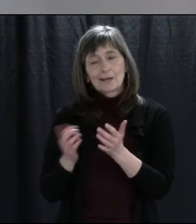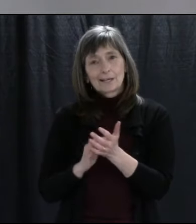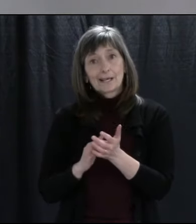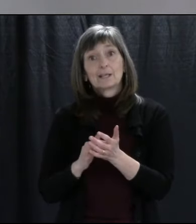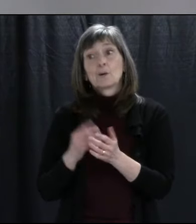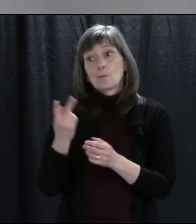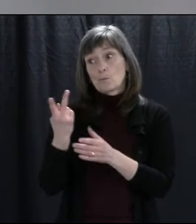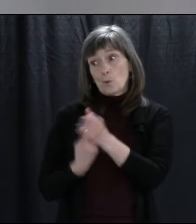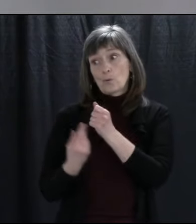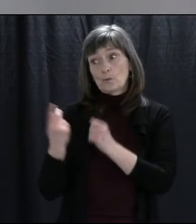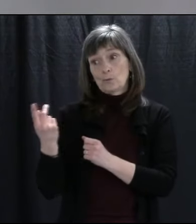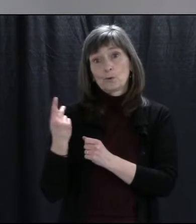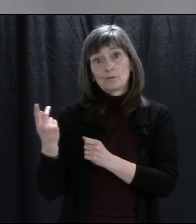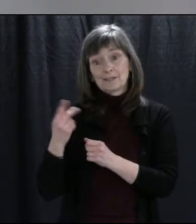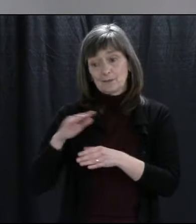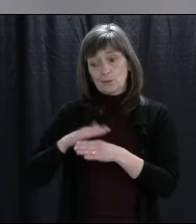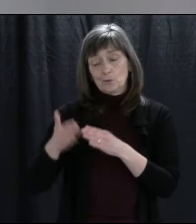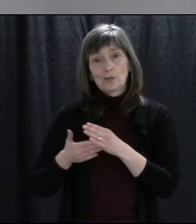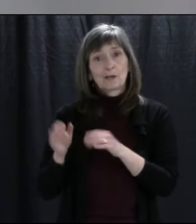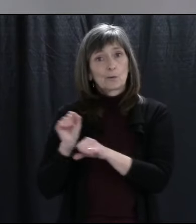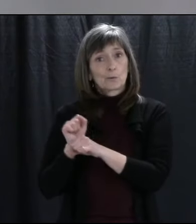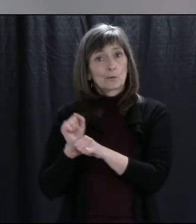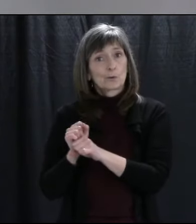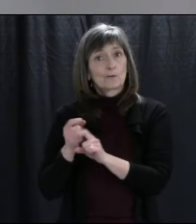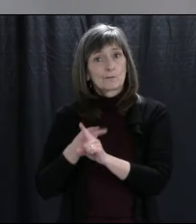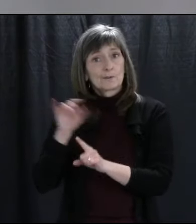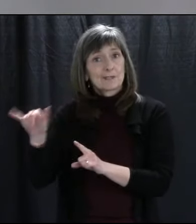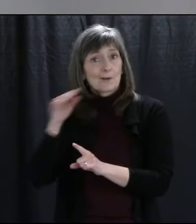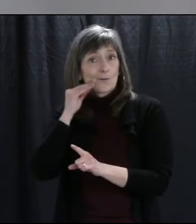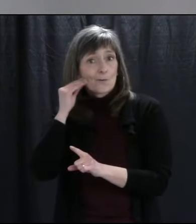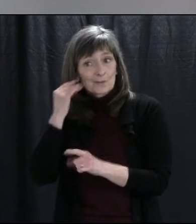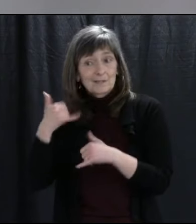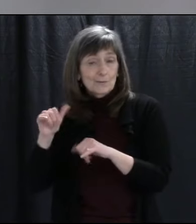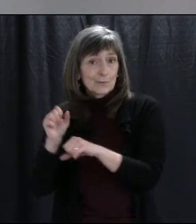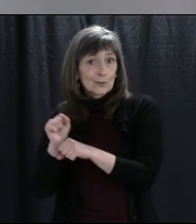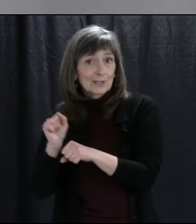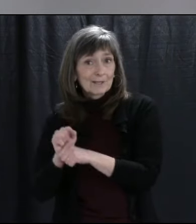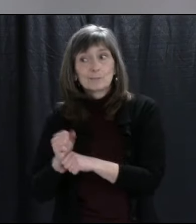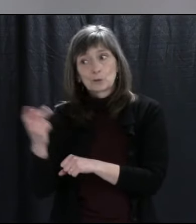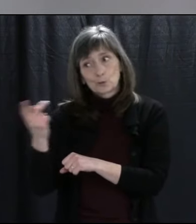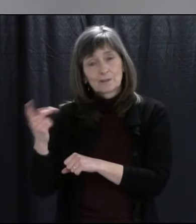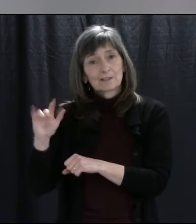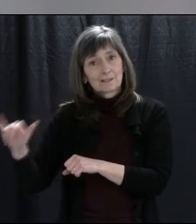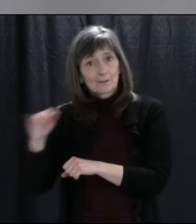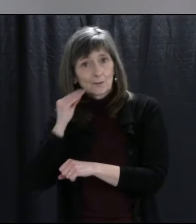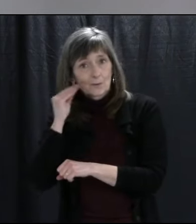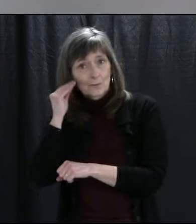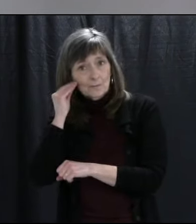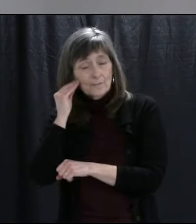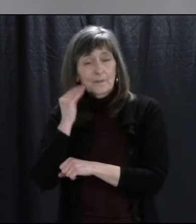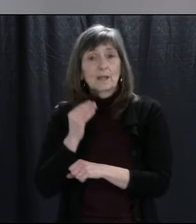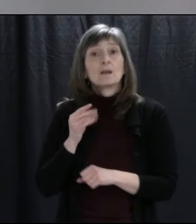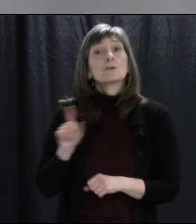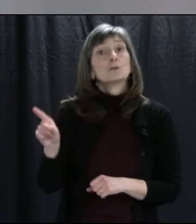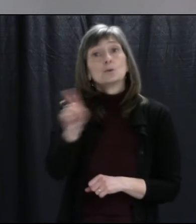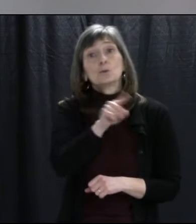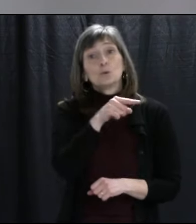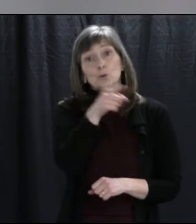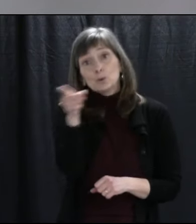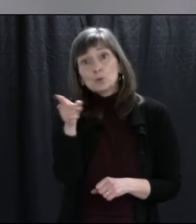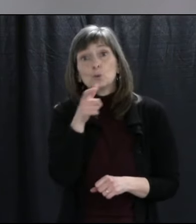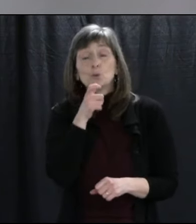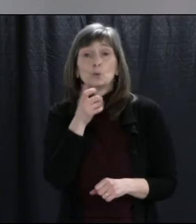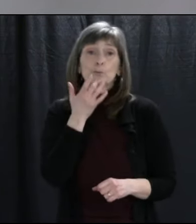from home for the weekend, and I would encourage all of you who are able to continue to work from home, that is